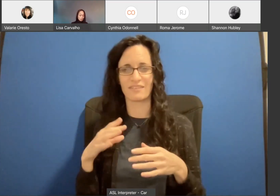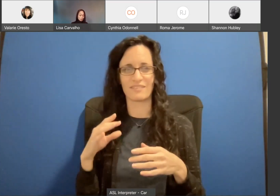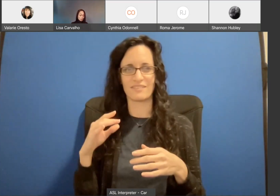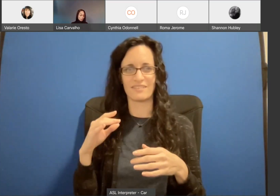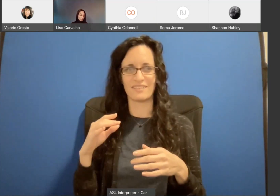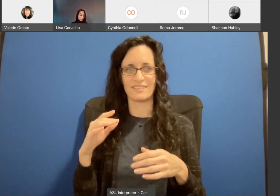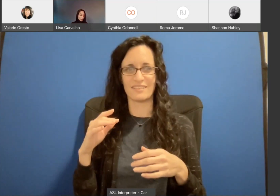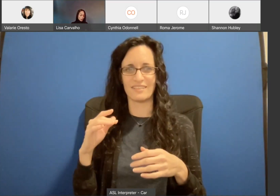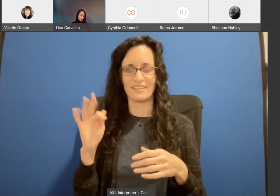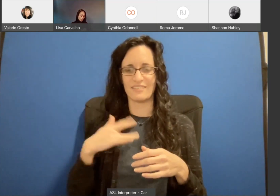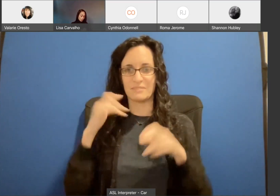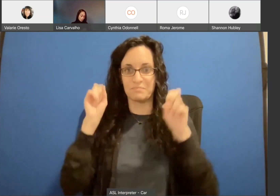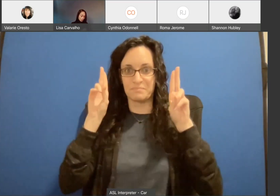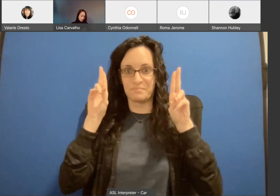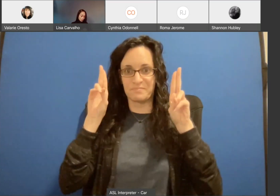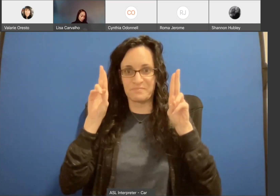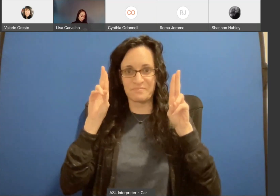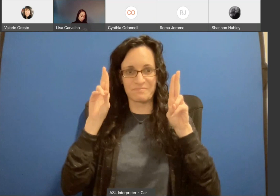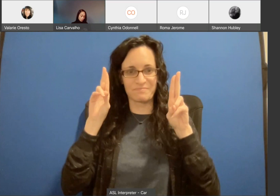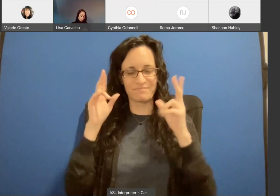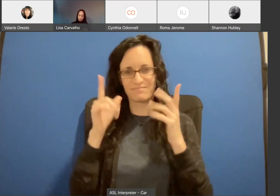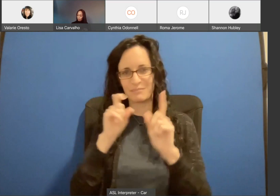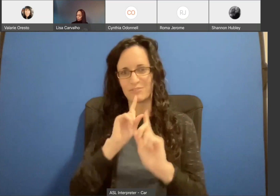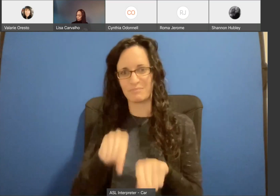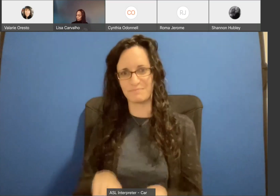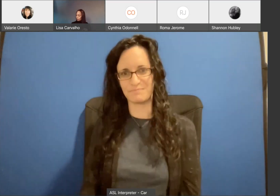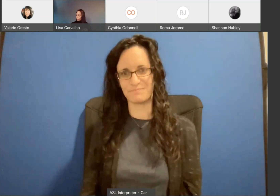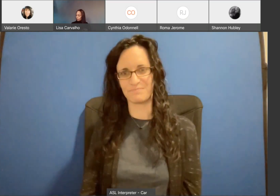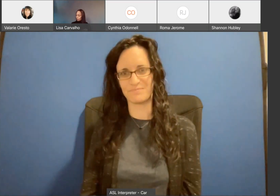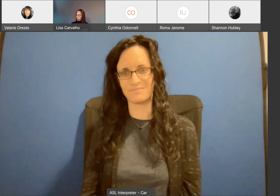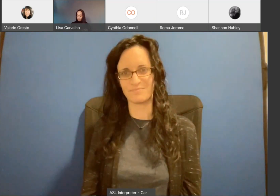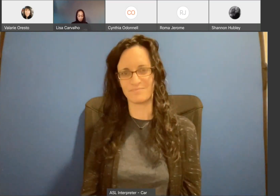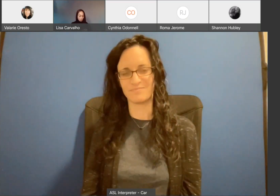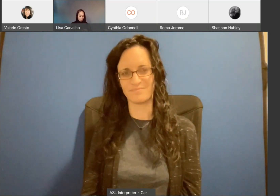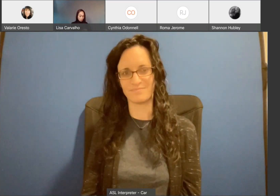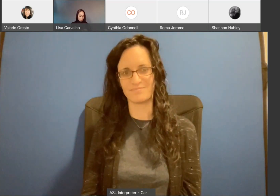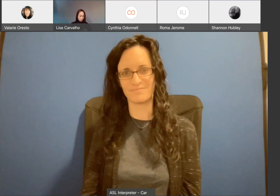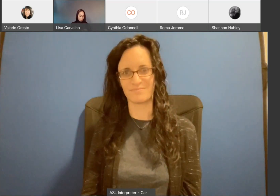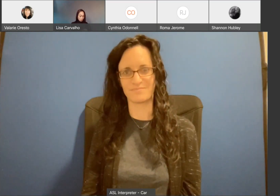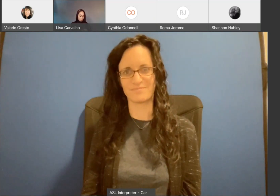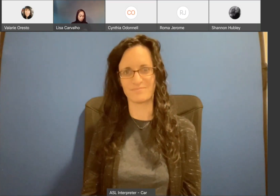those uncomfortable feelings, or someone said something, we need to respond.